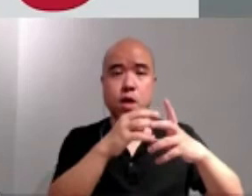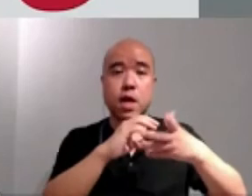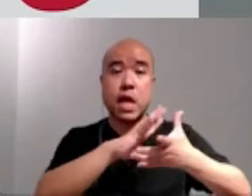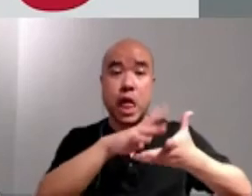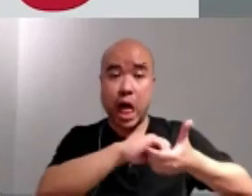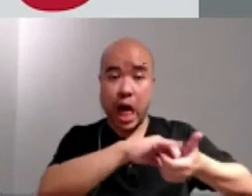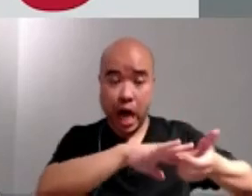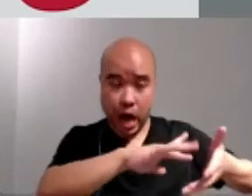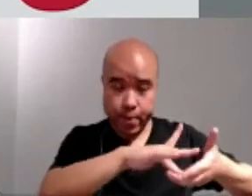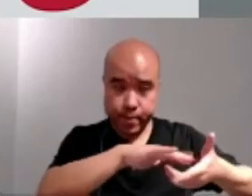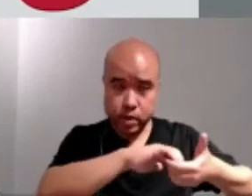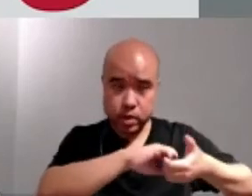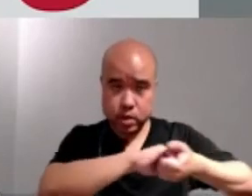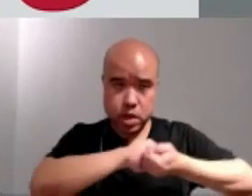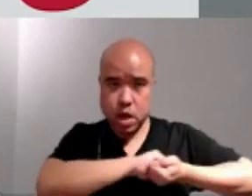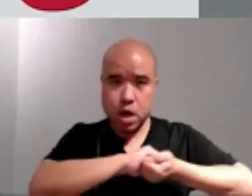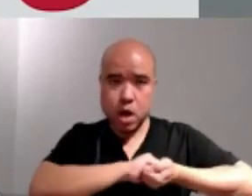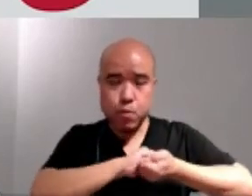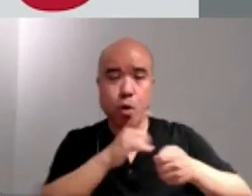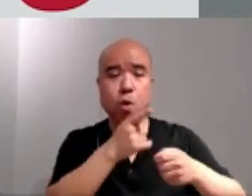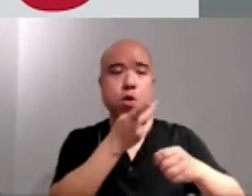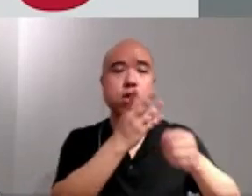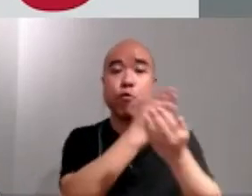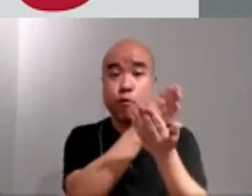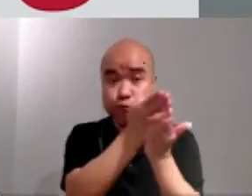maybe we're gonna make around